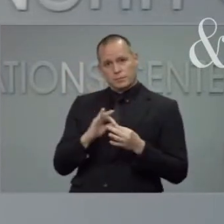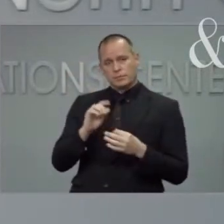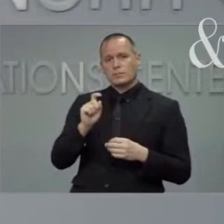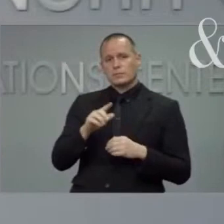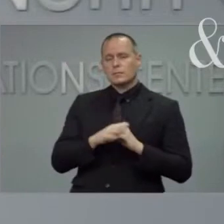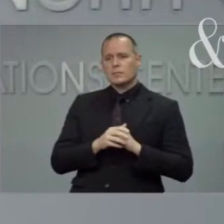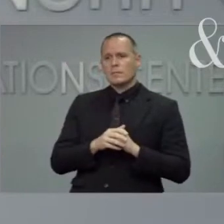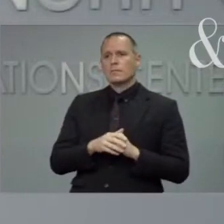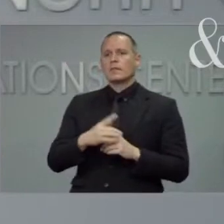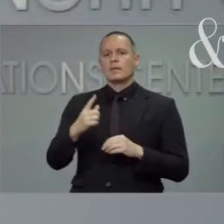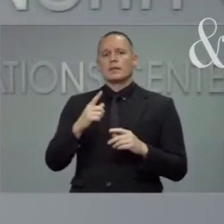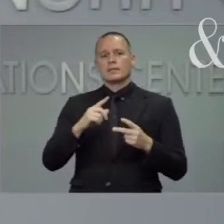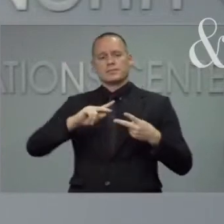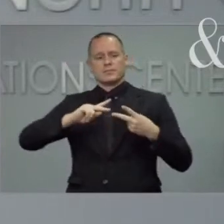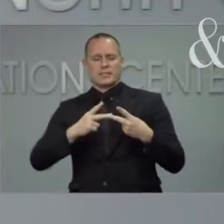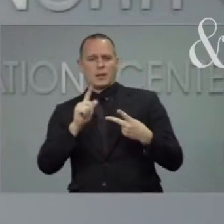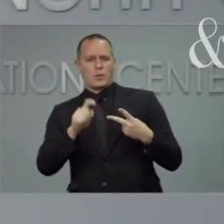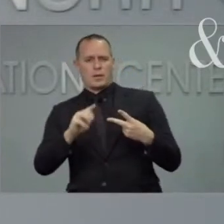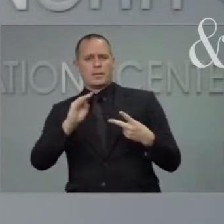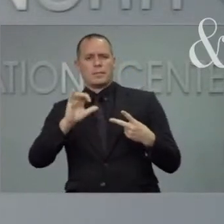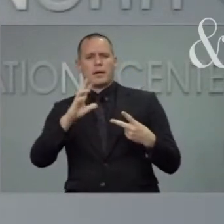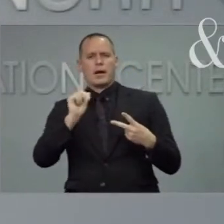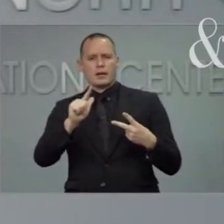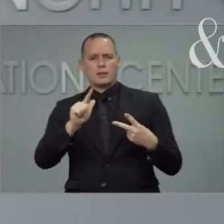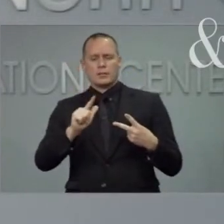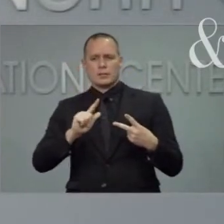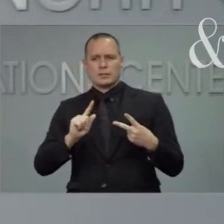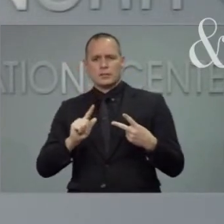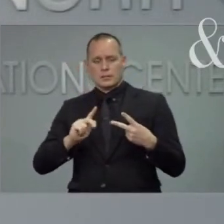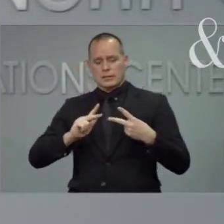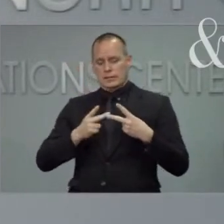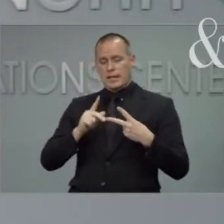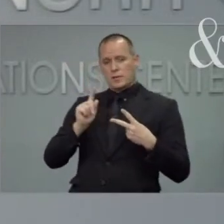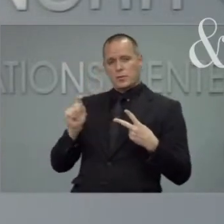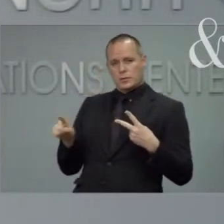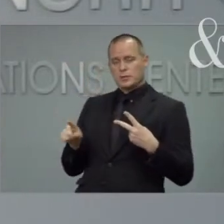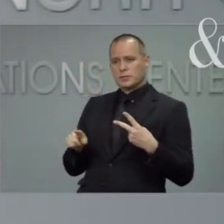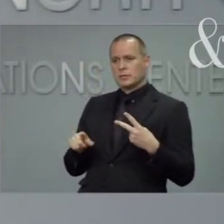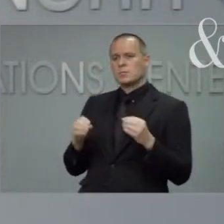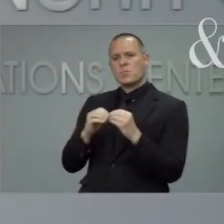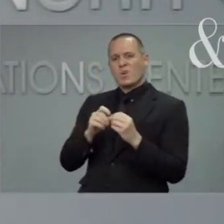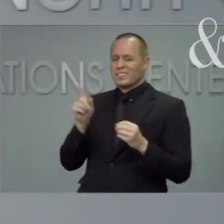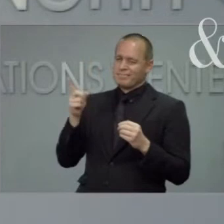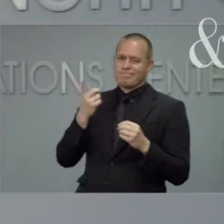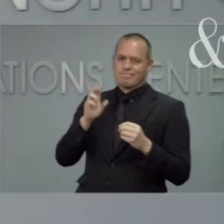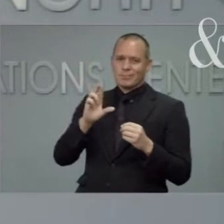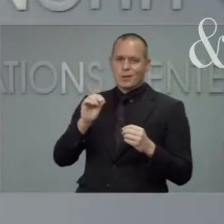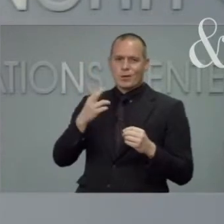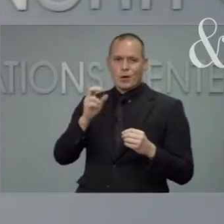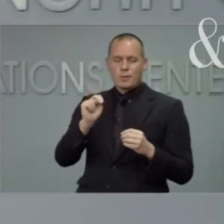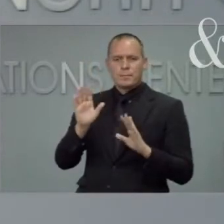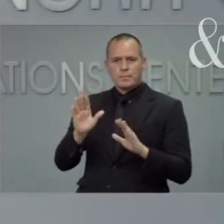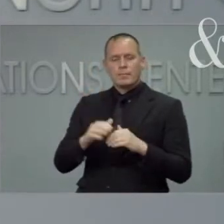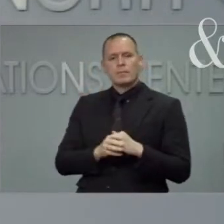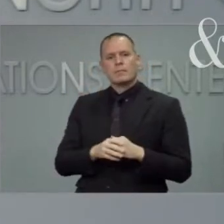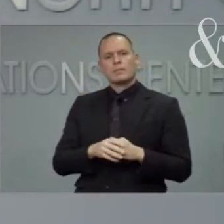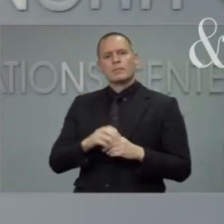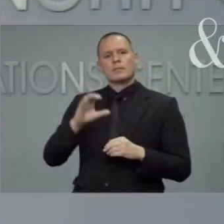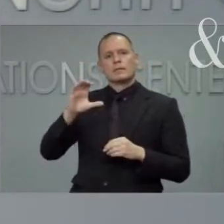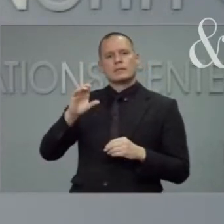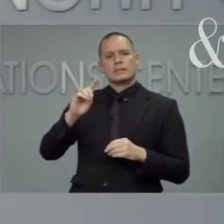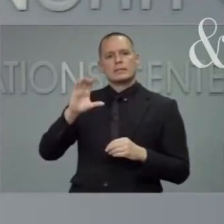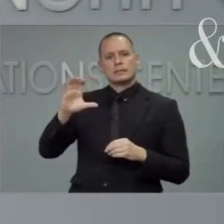We have a follow-up, Michael Hyland, CBS 17. This question may be more so for Dr. Cohen. We saw in the